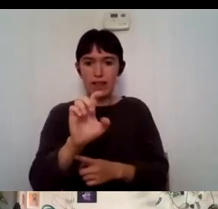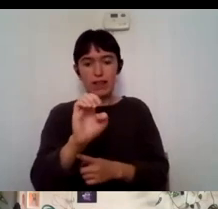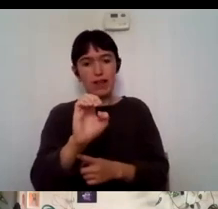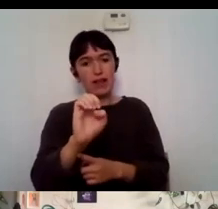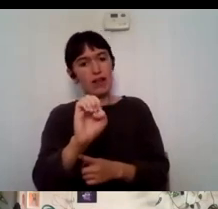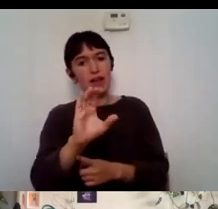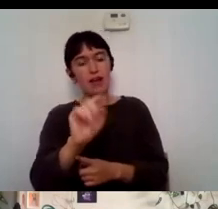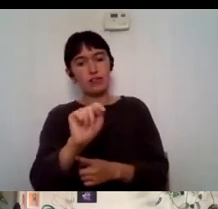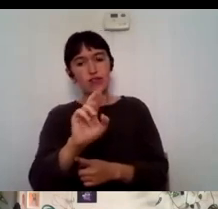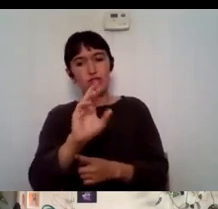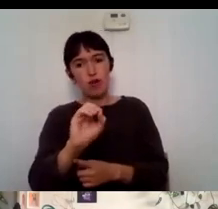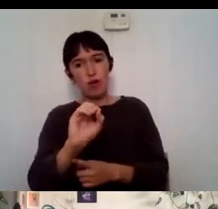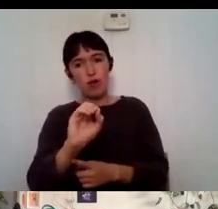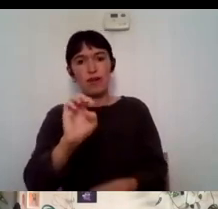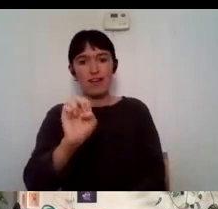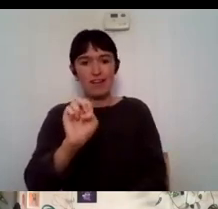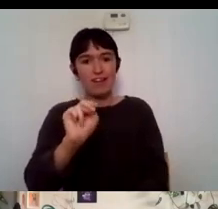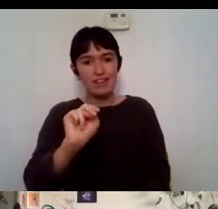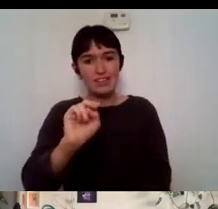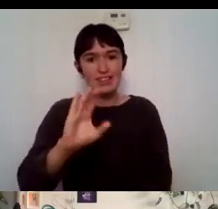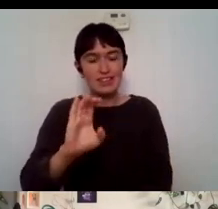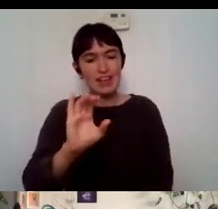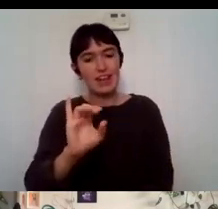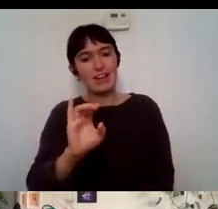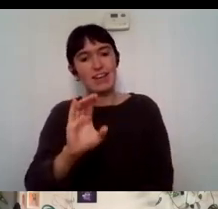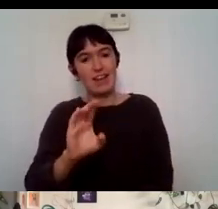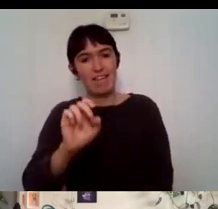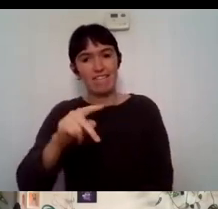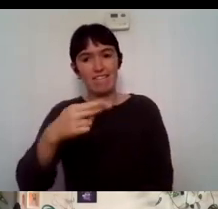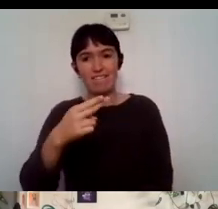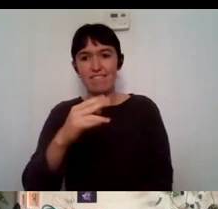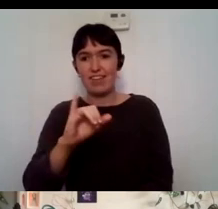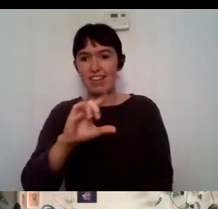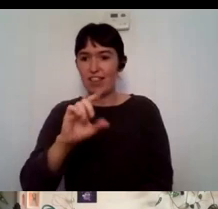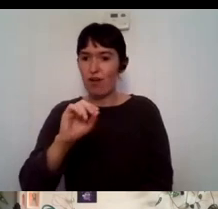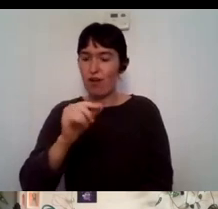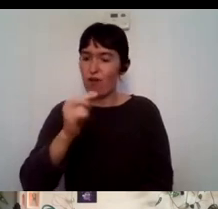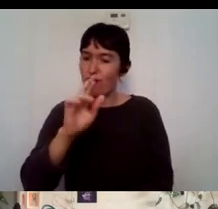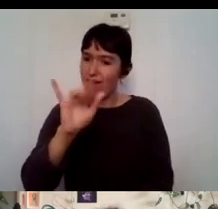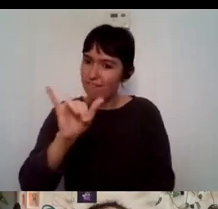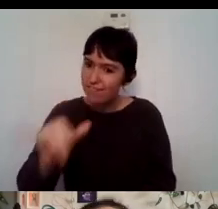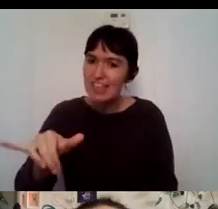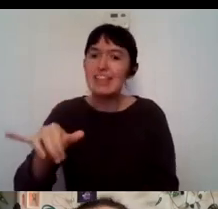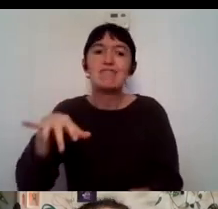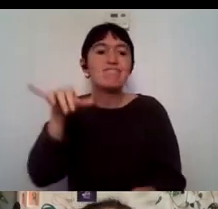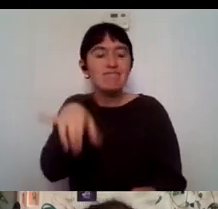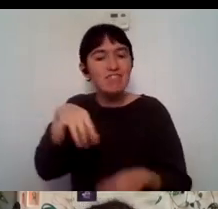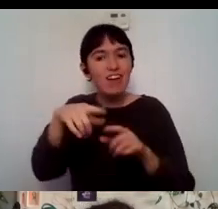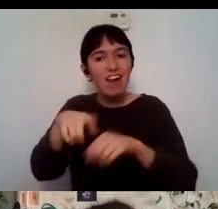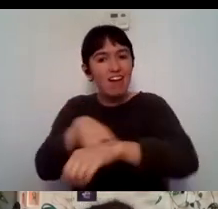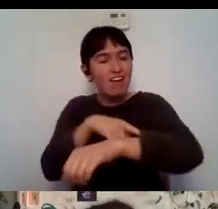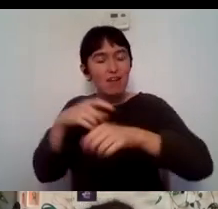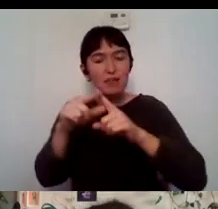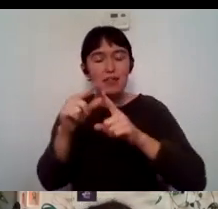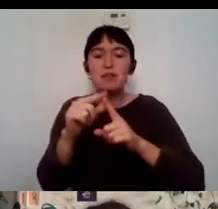electroencephalography. It's basically the electrical record of what the brain is doing. So kind of